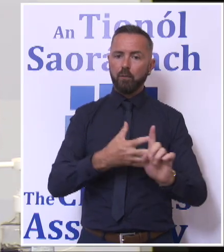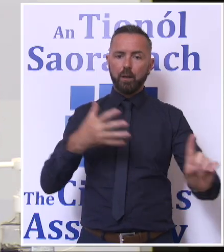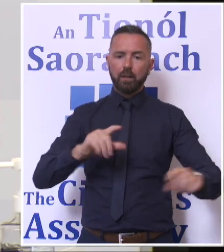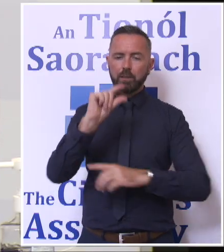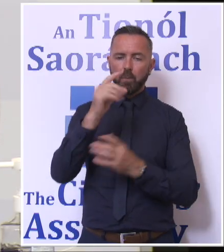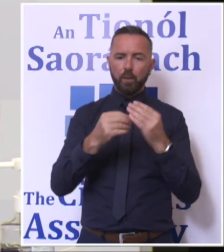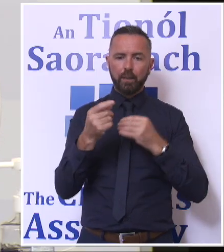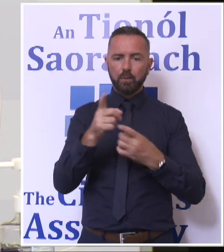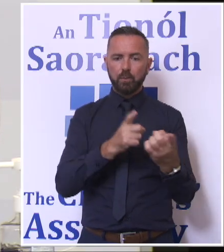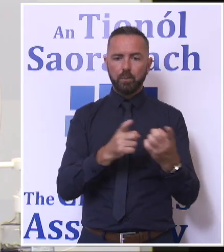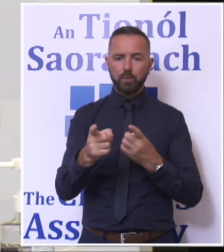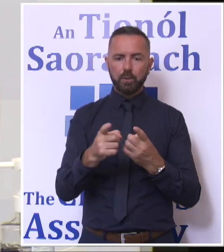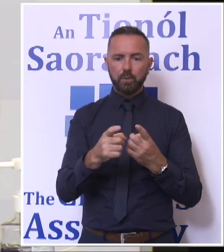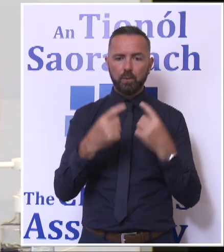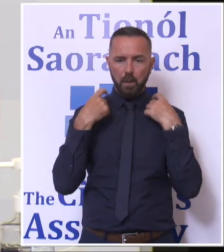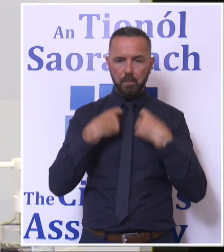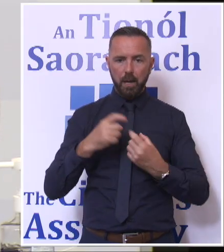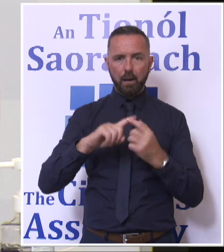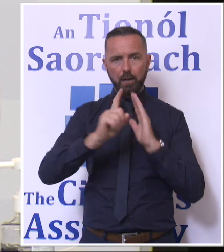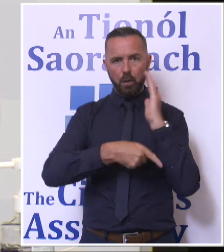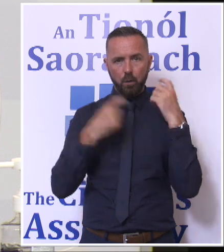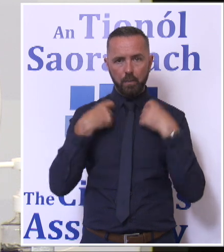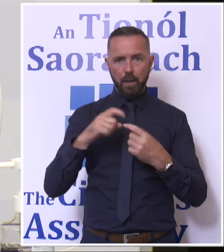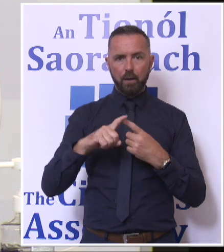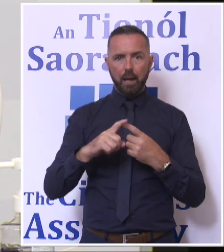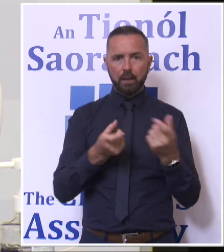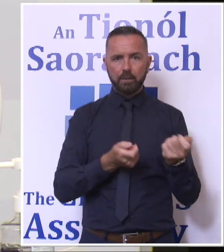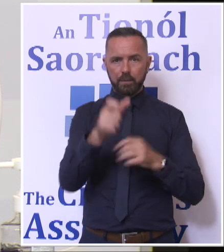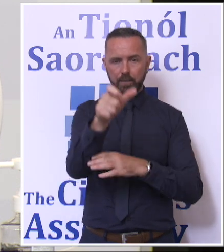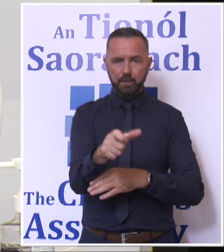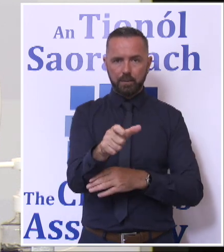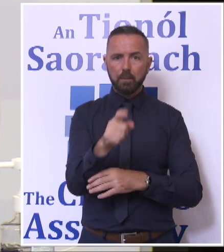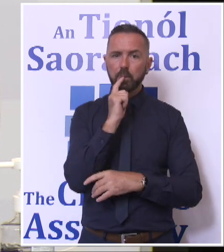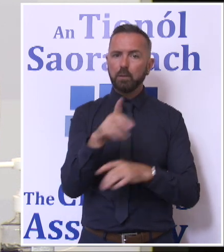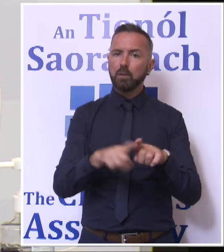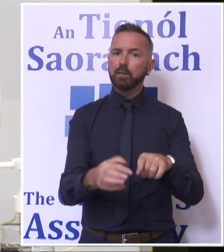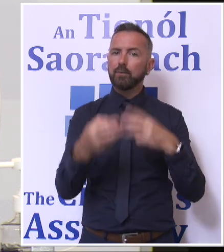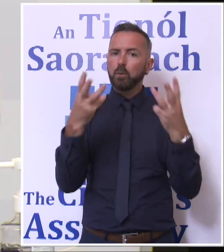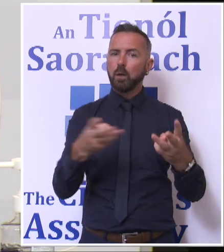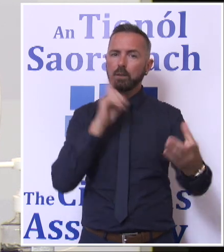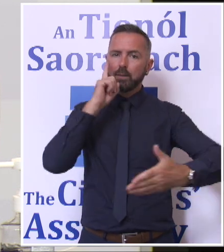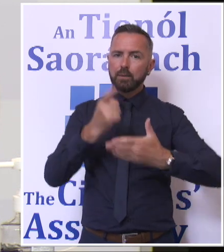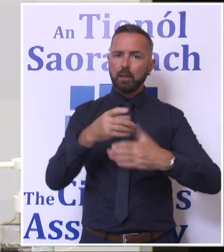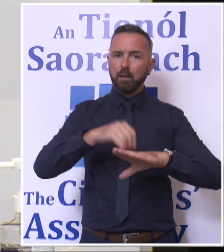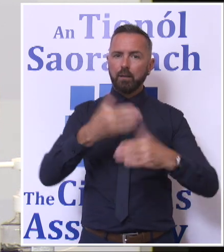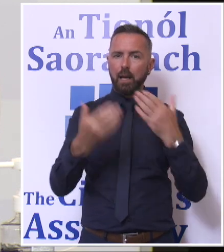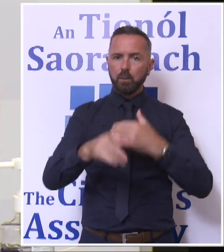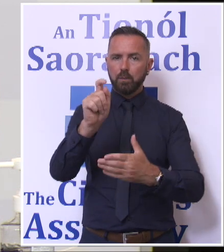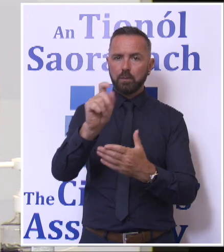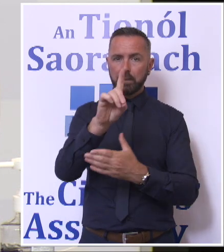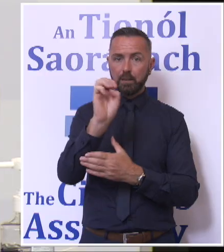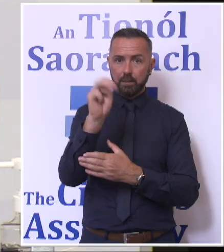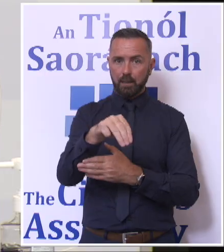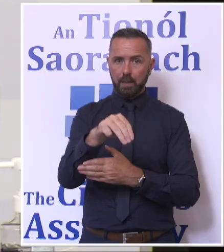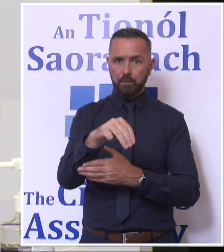small things that we do as mayors and Lord Mayors and Cathaoirleach, but also if we're going to decide on how a directly elected